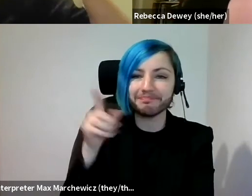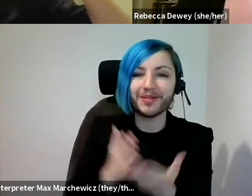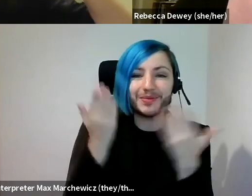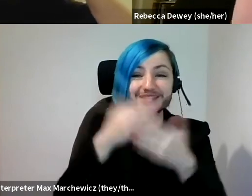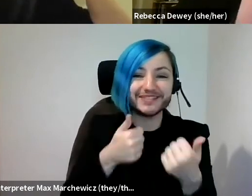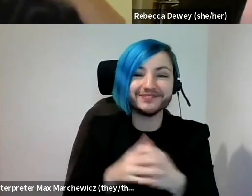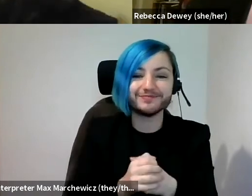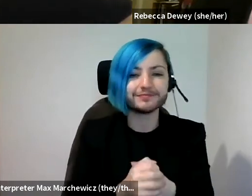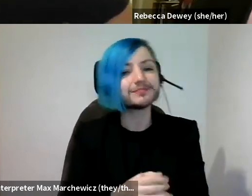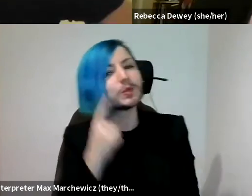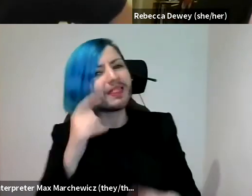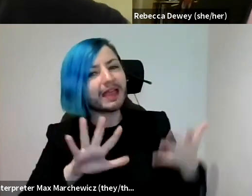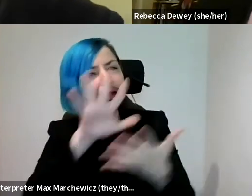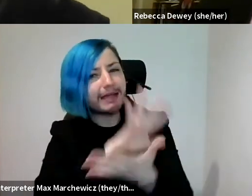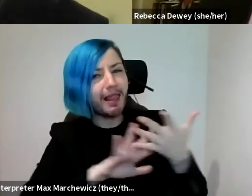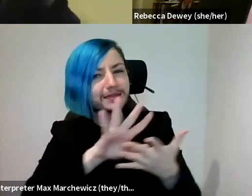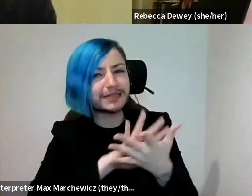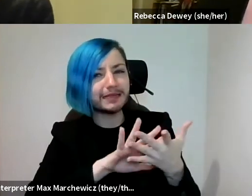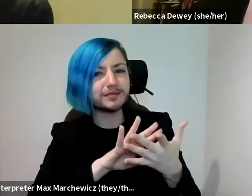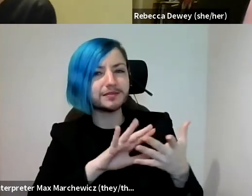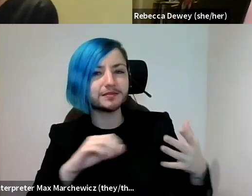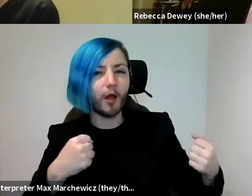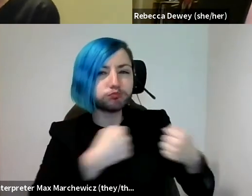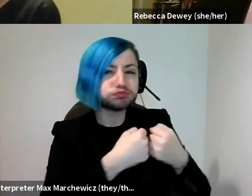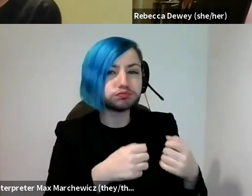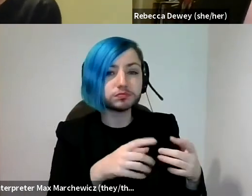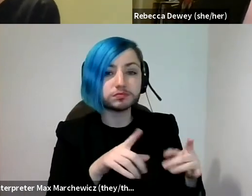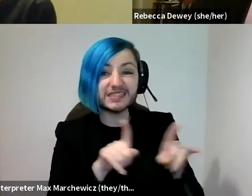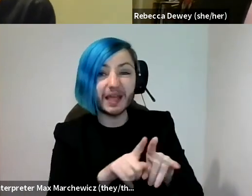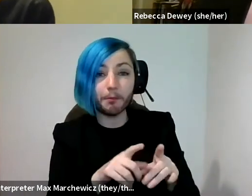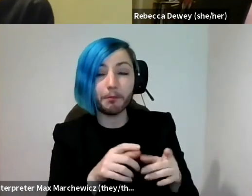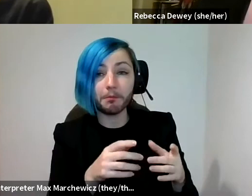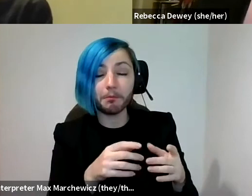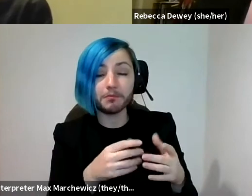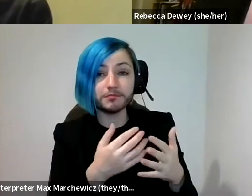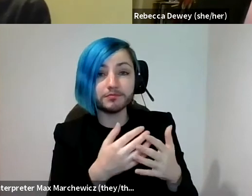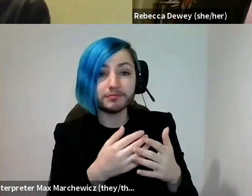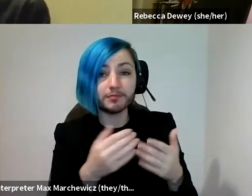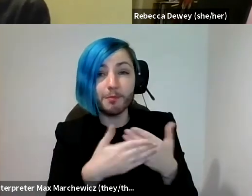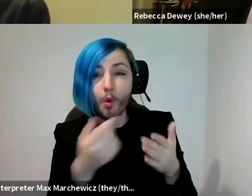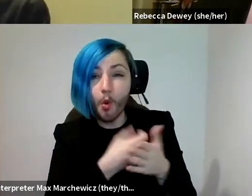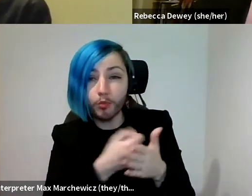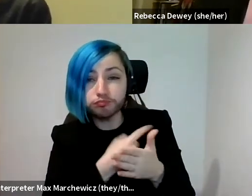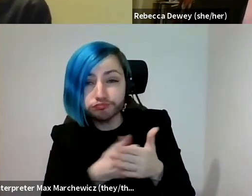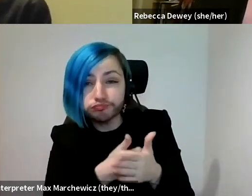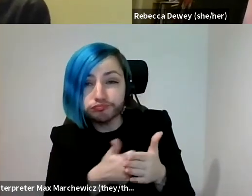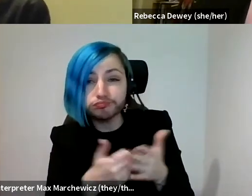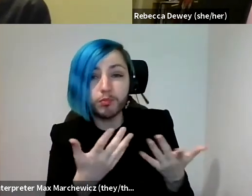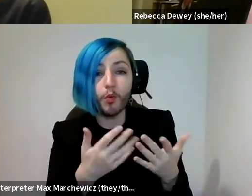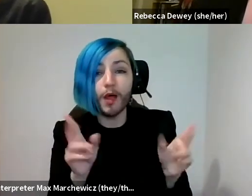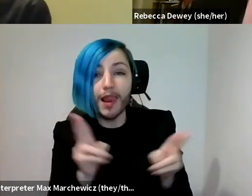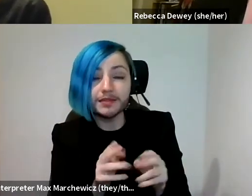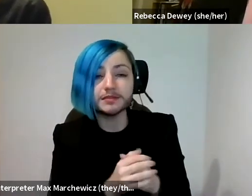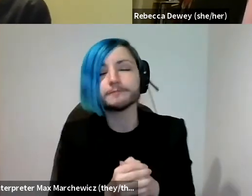galaxies doing the same thing will be as frequent, more frequent, less frequent? So there's a range of theoretical predictions. They are